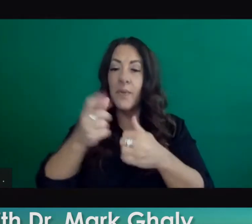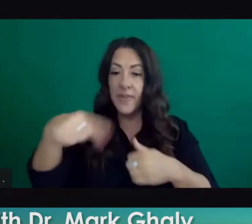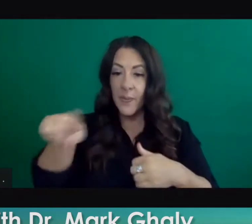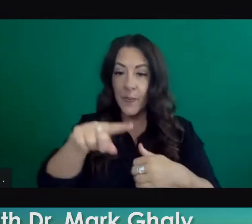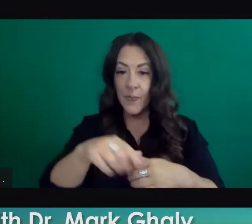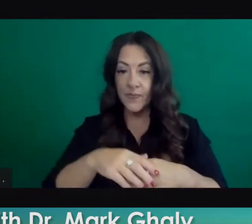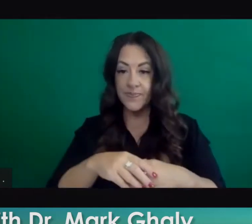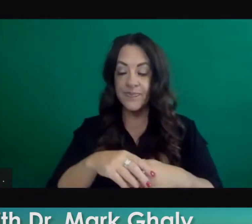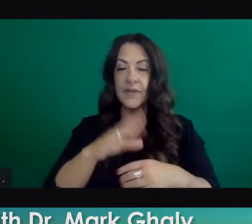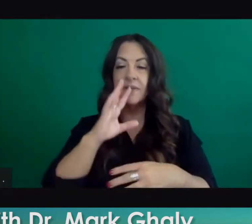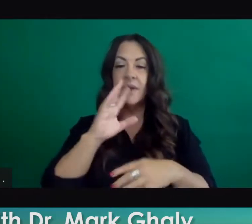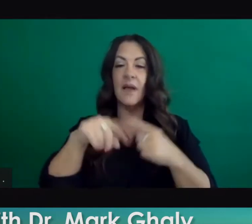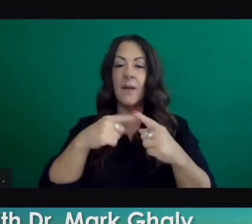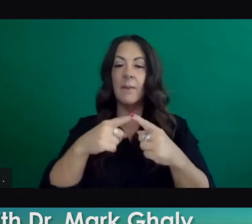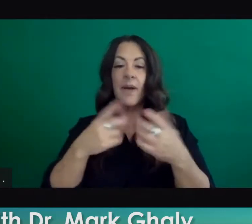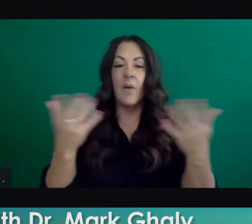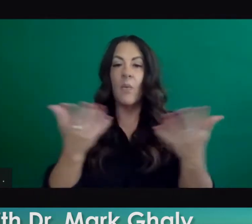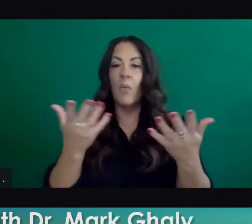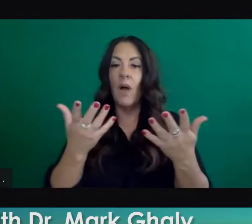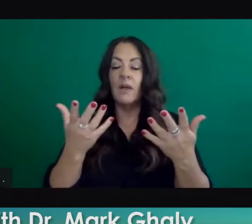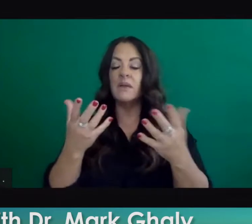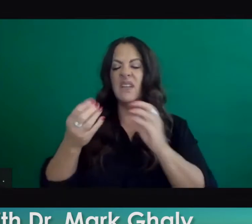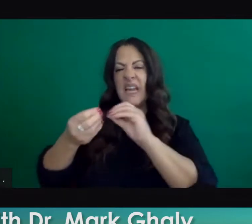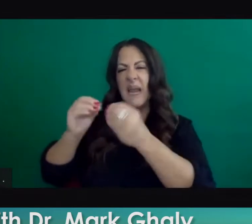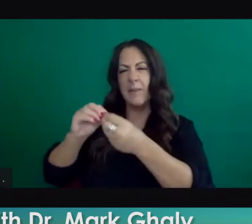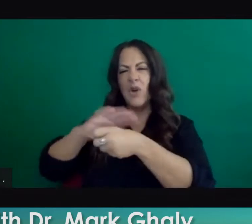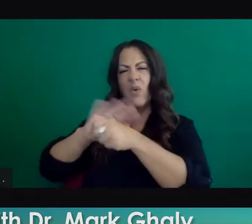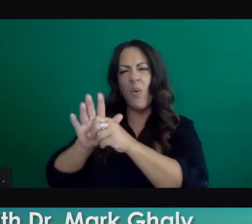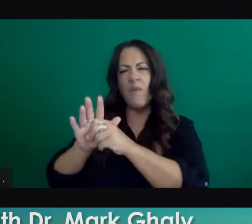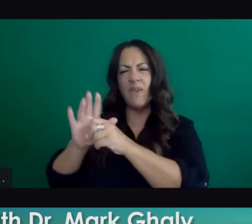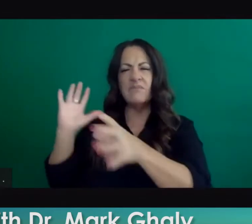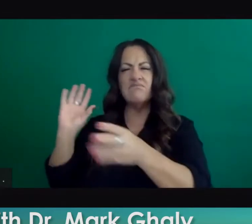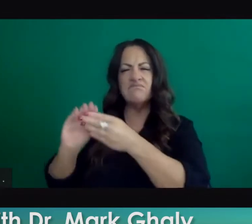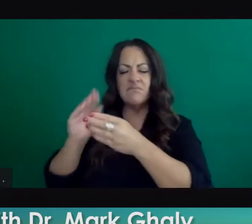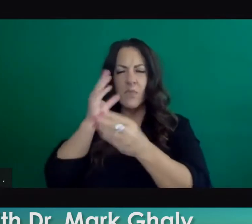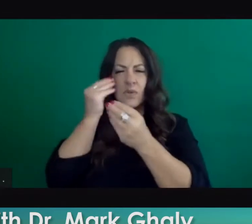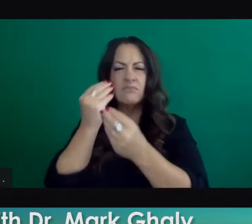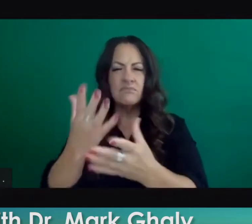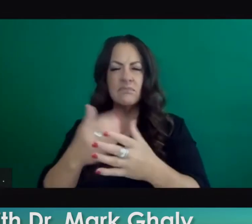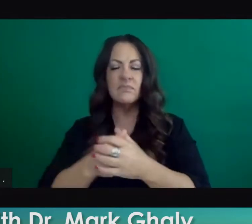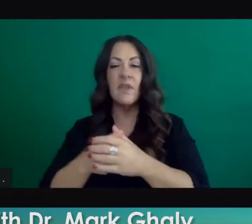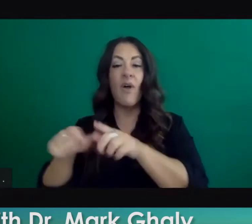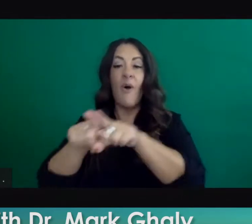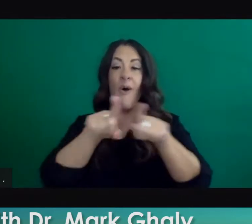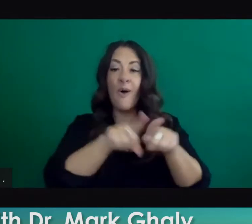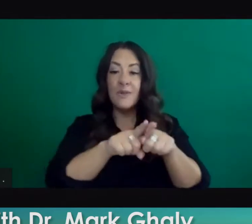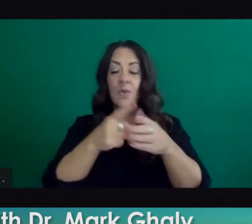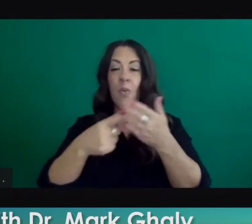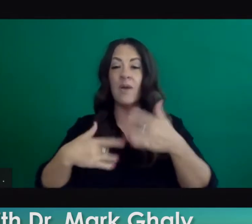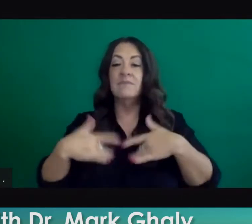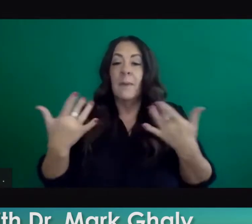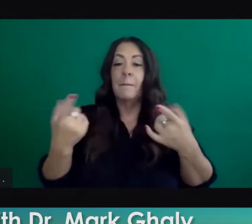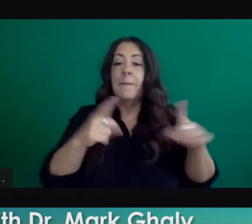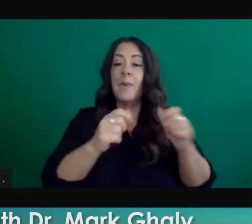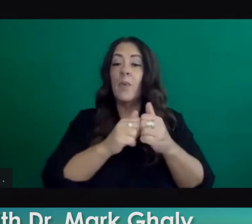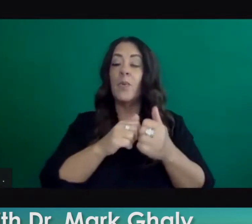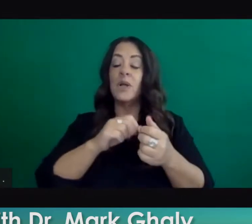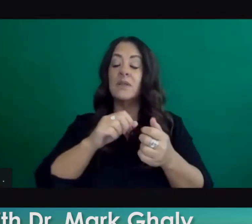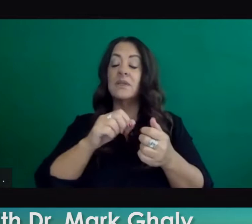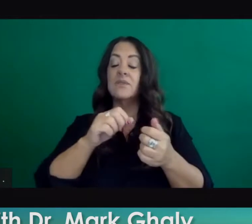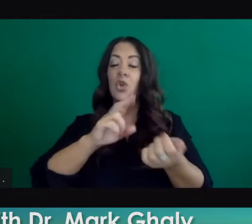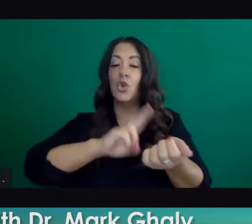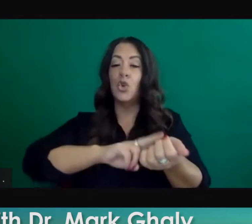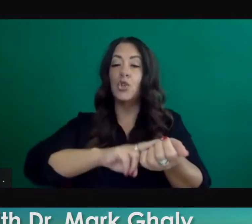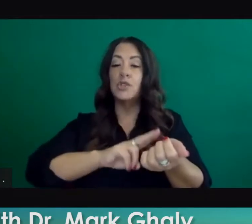what's happening with the numbers as we usually do, highlight the work we've been doing with our skilled nursing facilities, and then